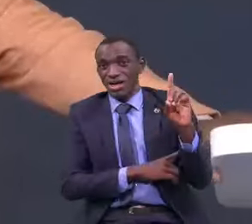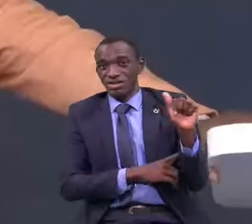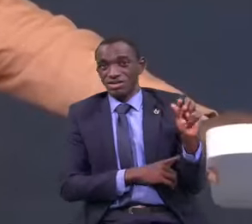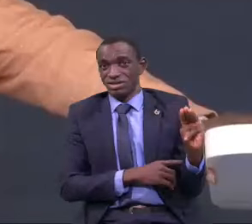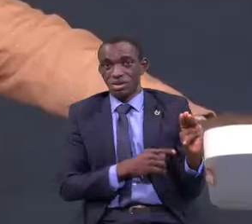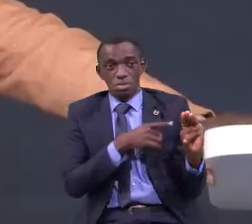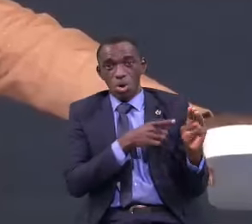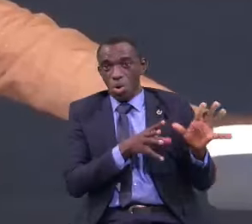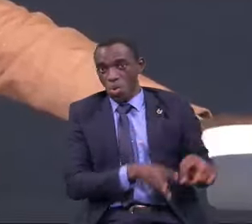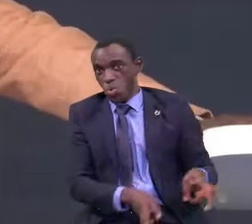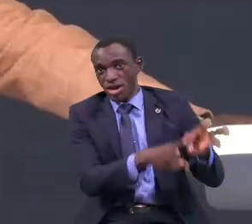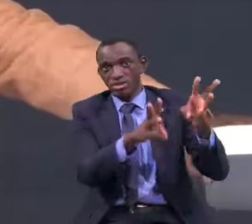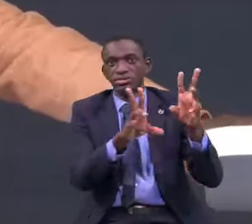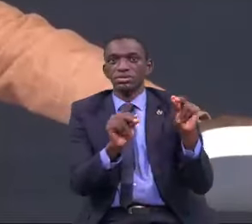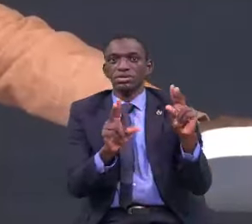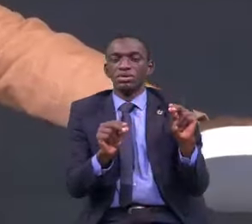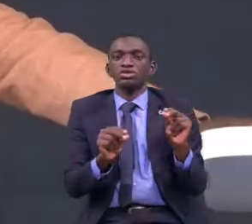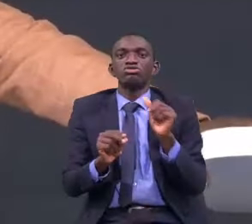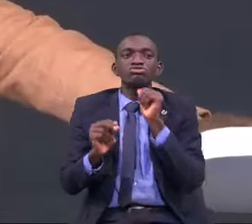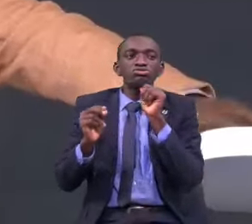Not the old paths of Achan.